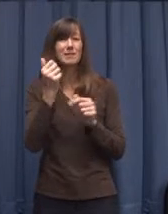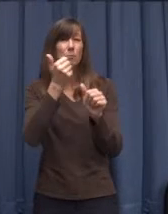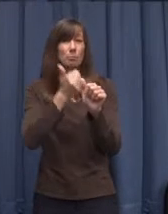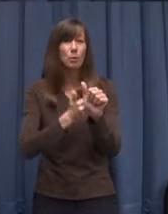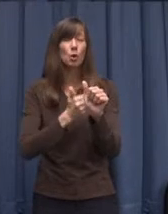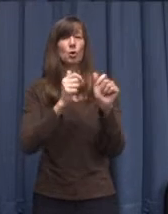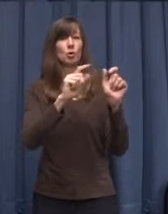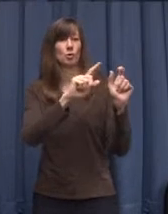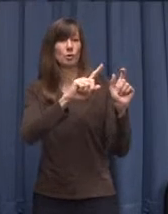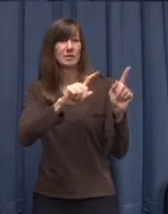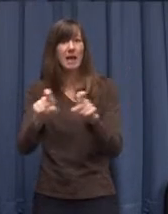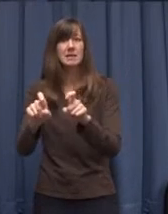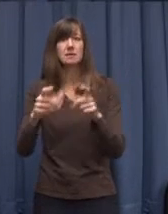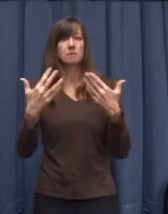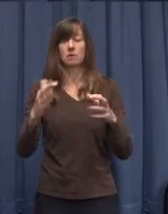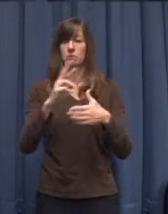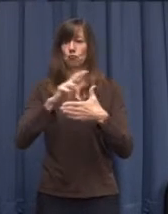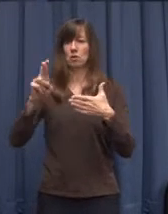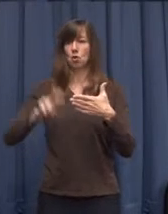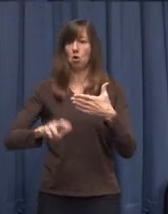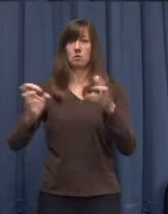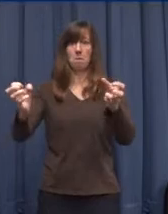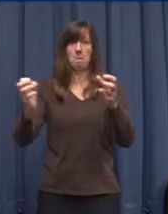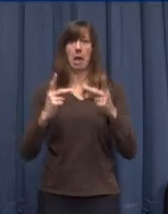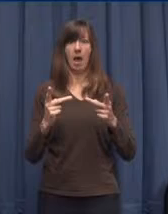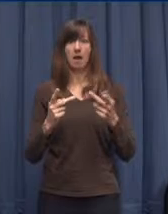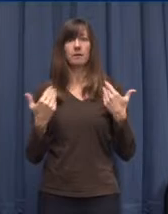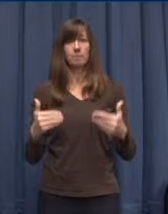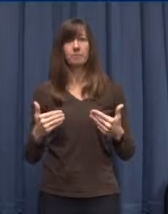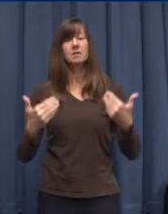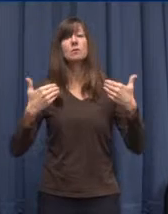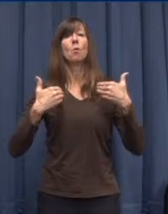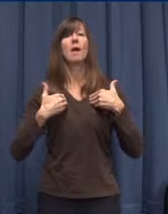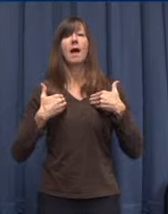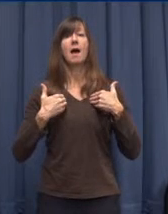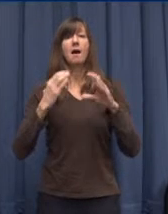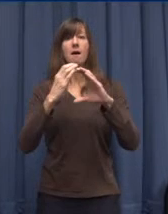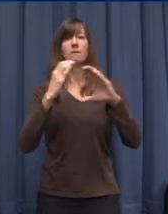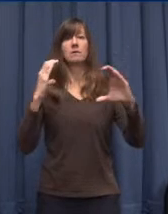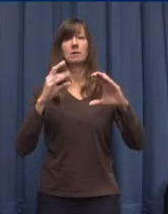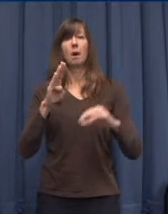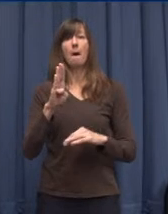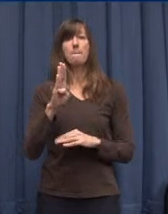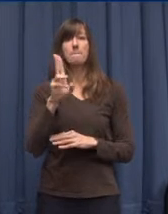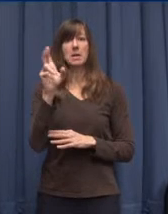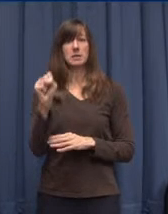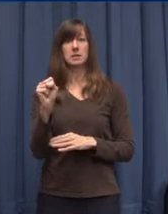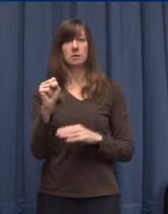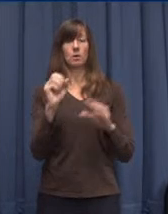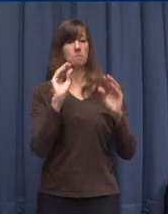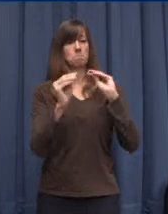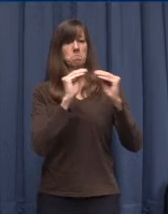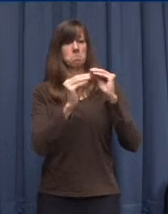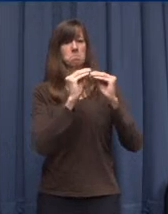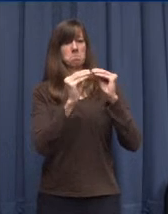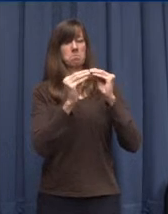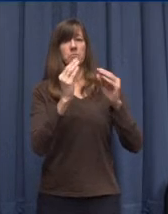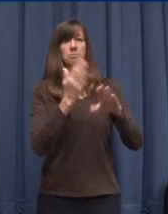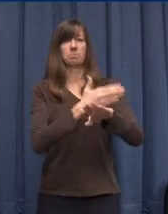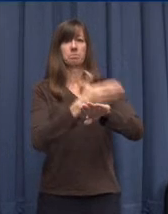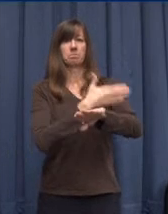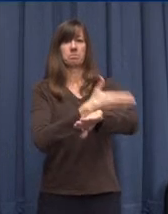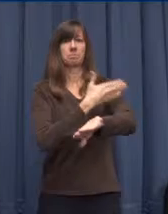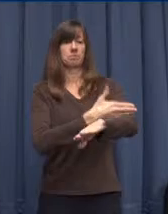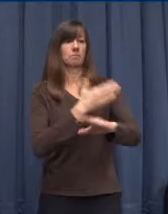we've retrofitted one of our buses to make that a mobile capability. We can actually bring this to potential